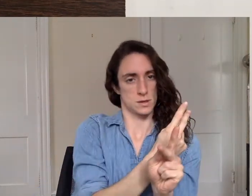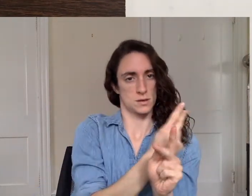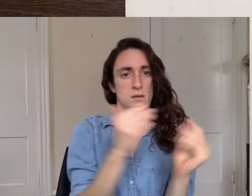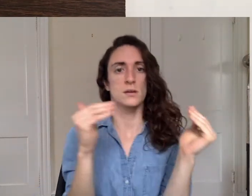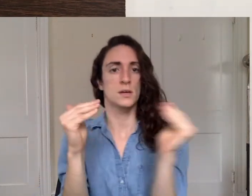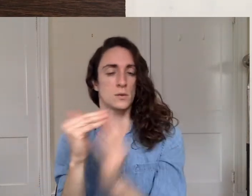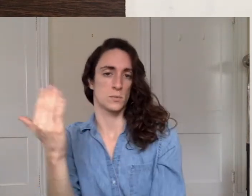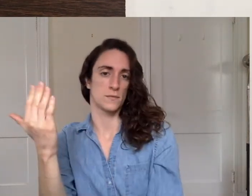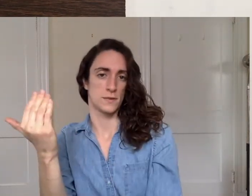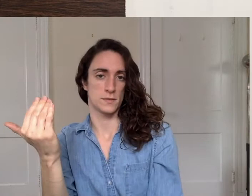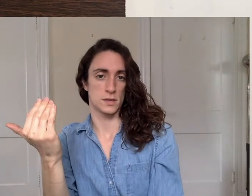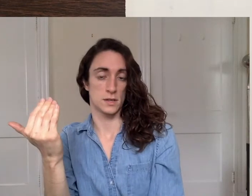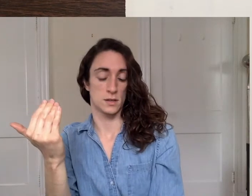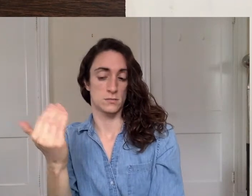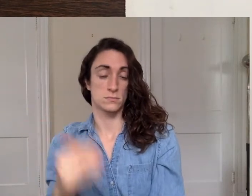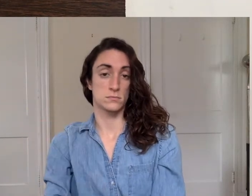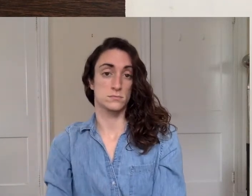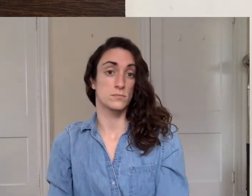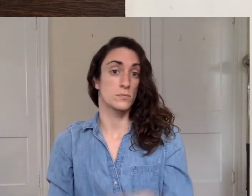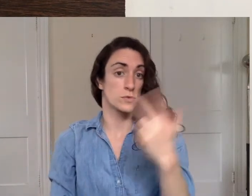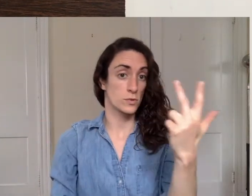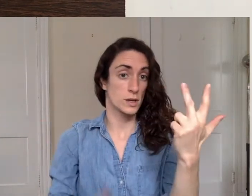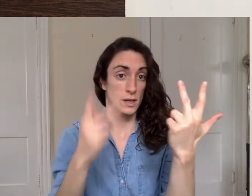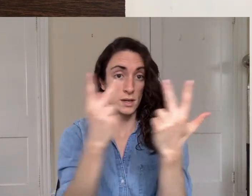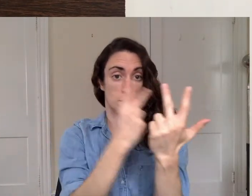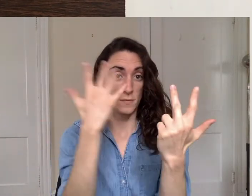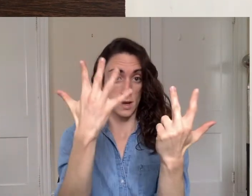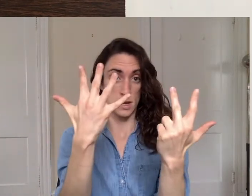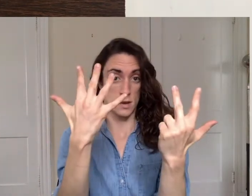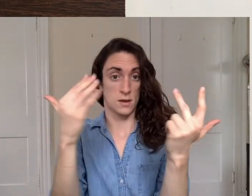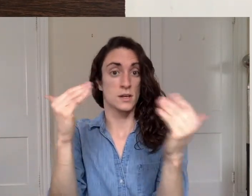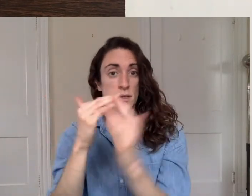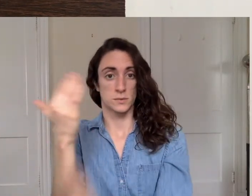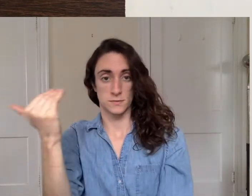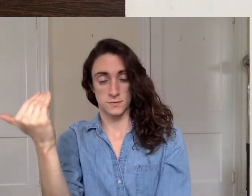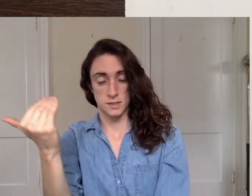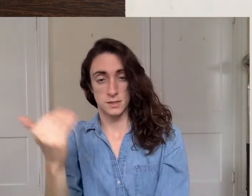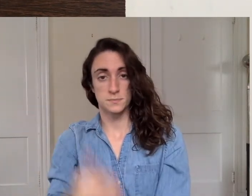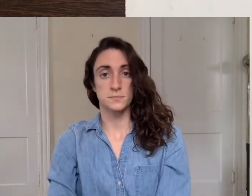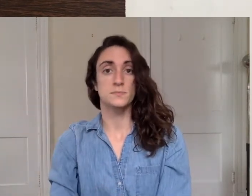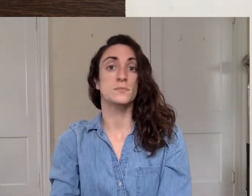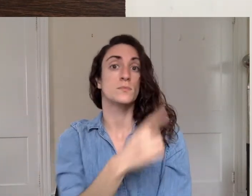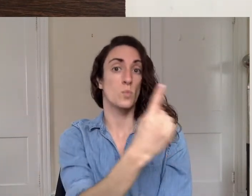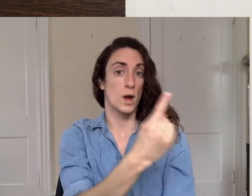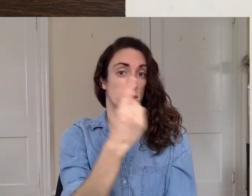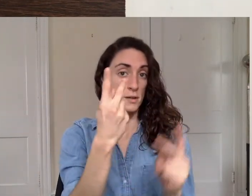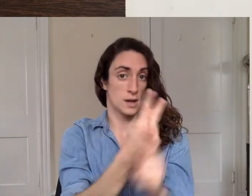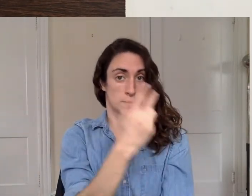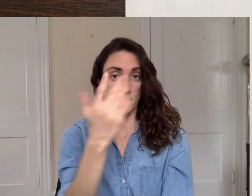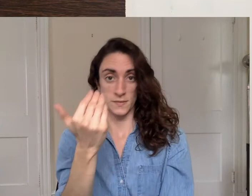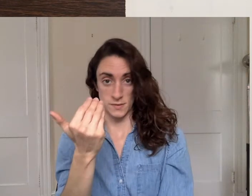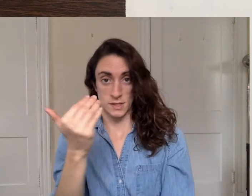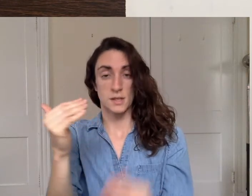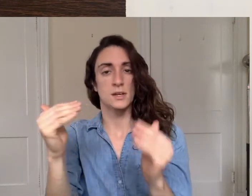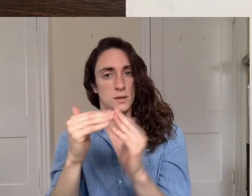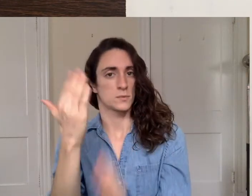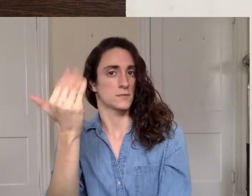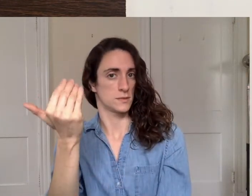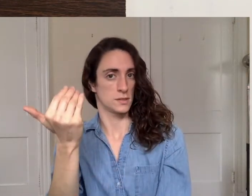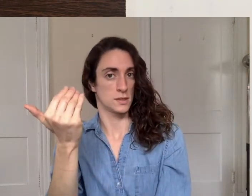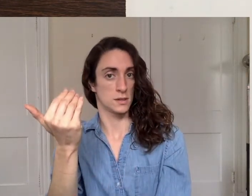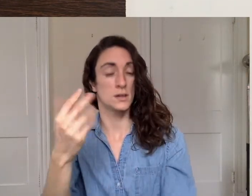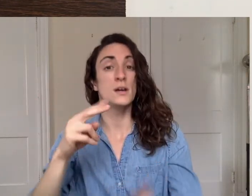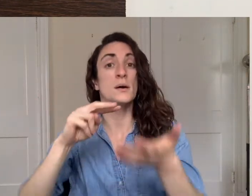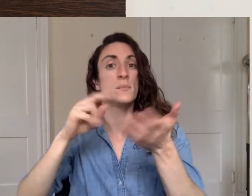number. So, for example, the number 15, you can multiply 3 times 5 to give you 15, and you can multiply 1